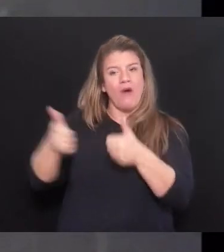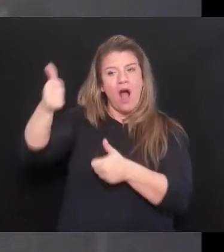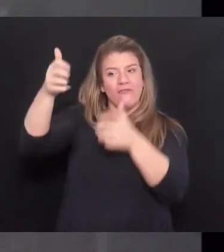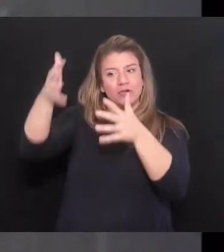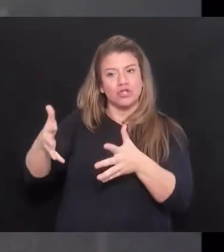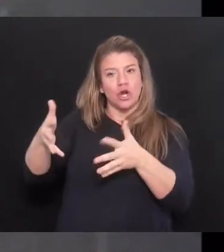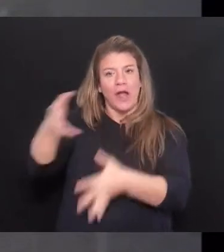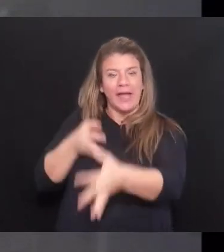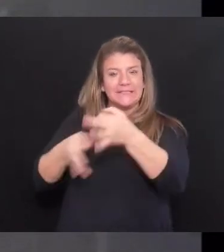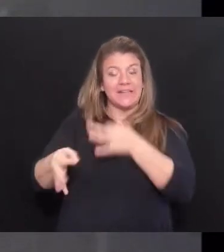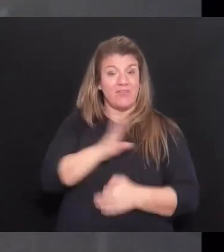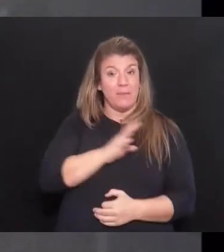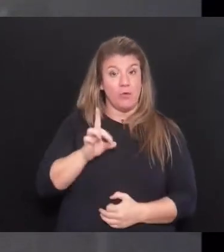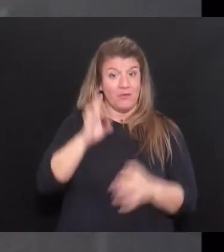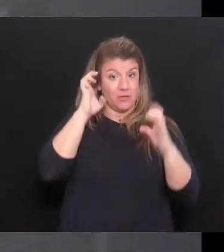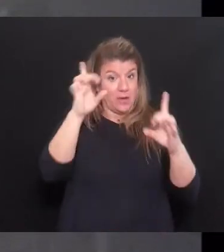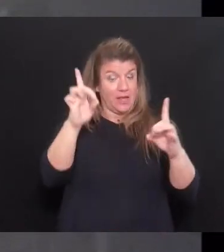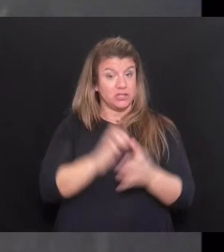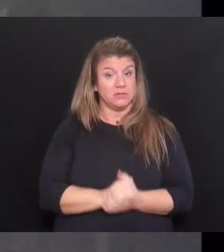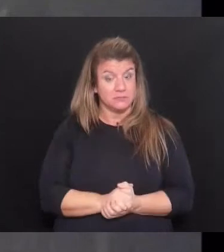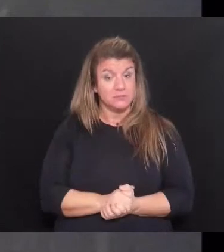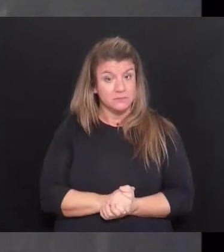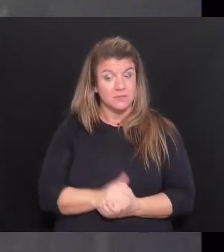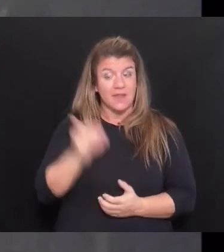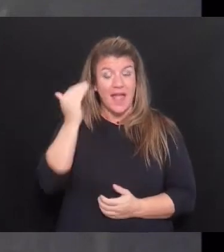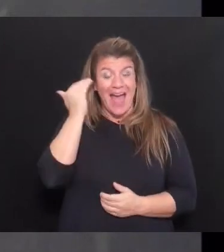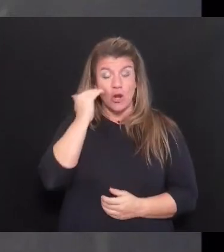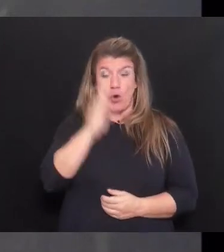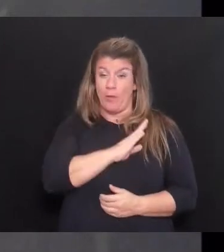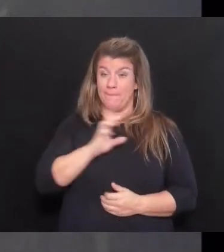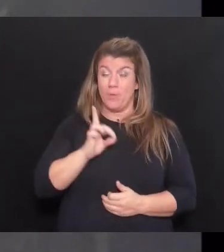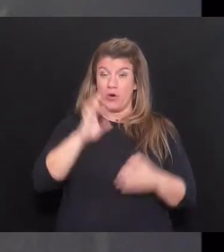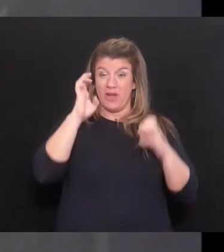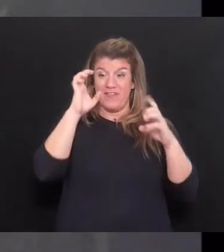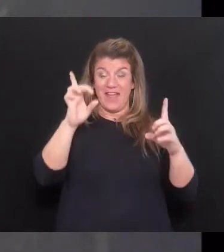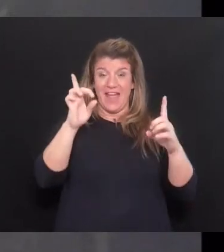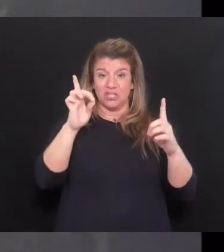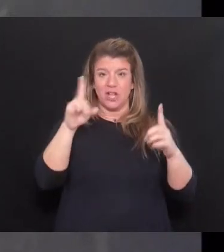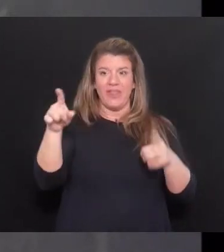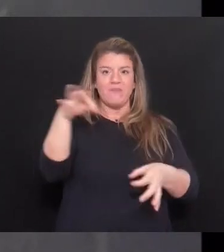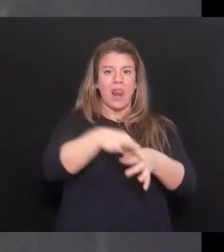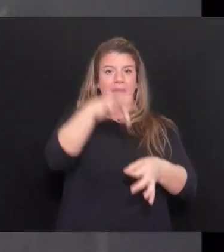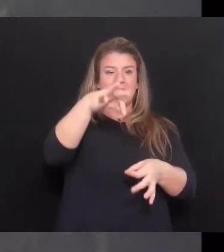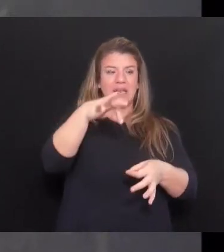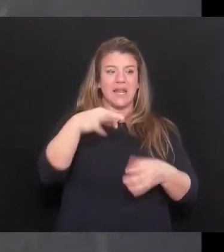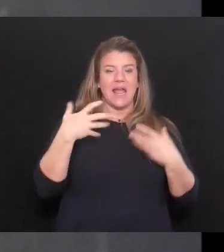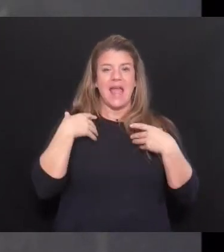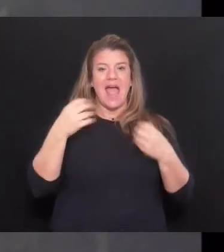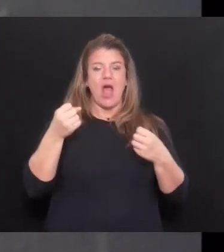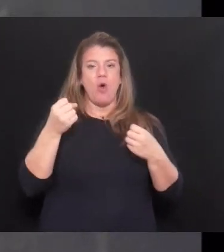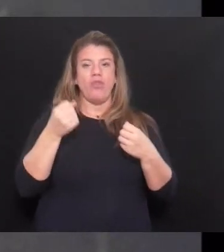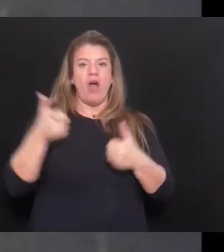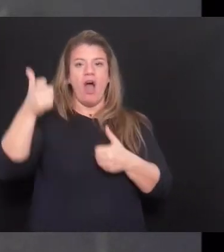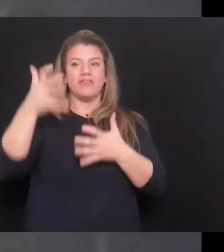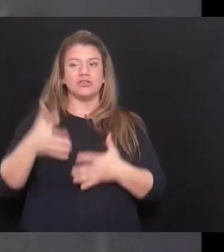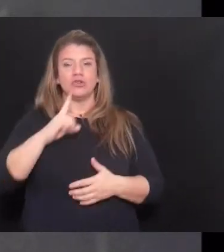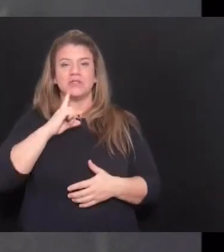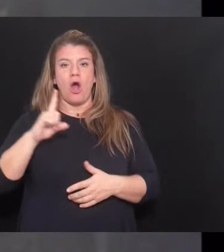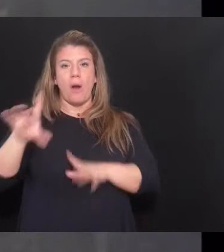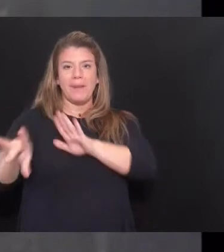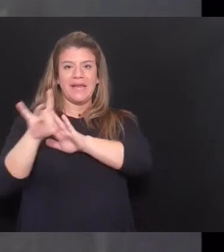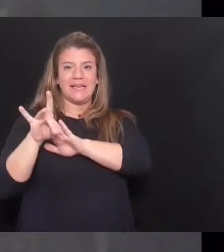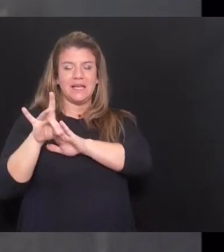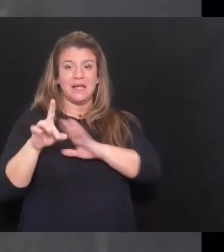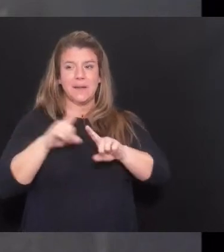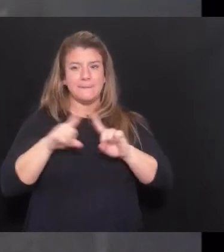the Board of Education? I know the Board of Education is elected and the health officer is appointed, but a